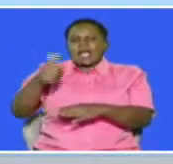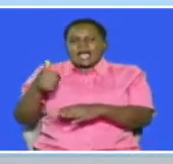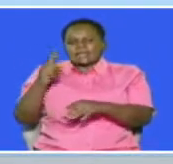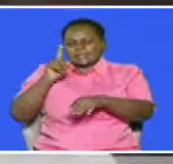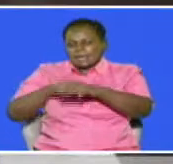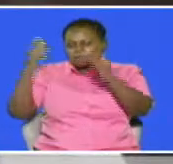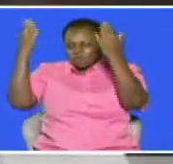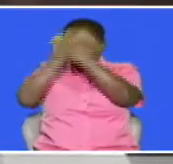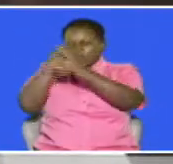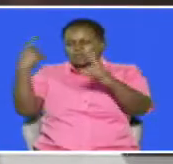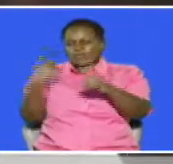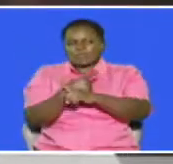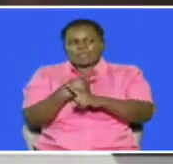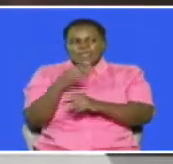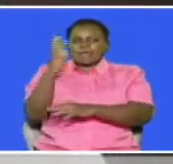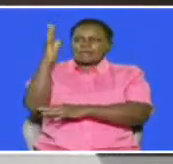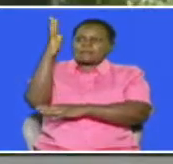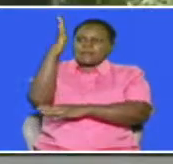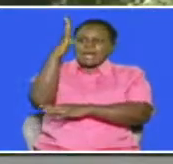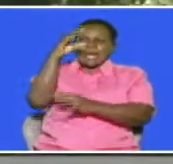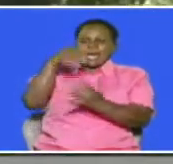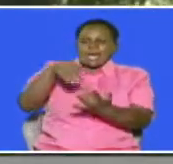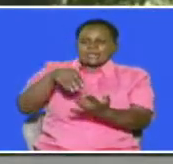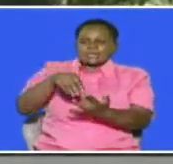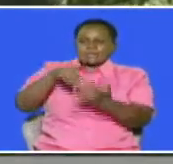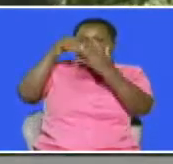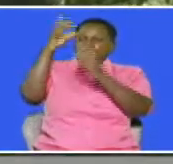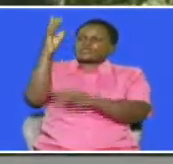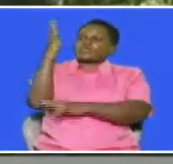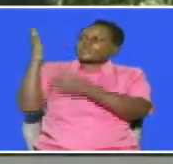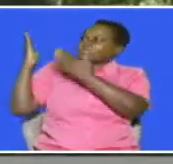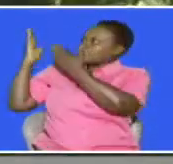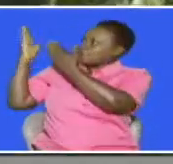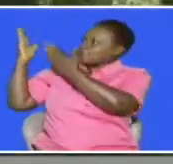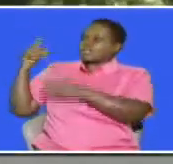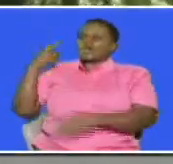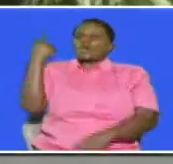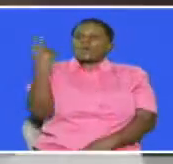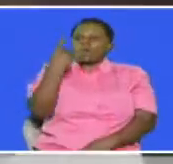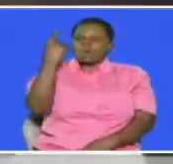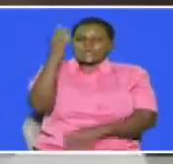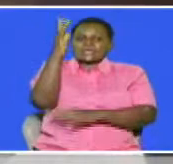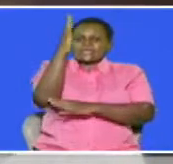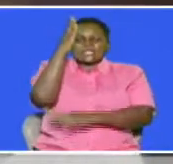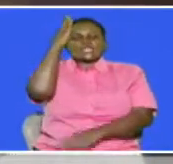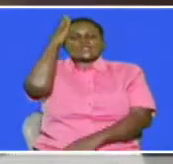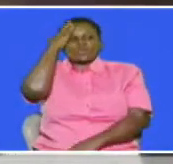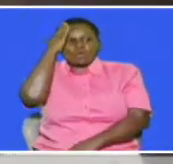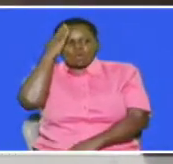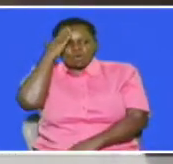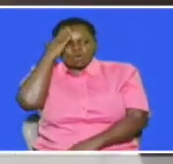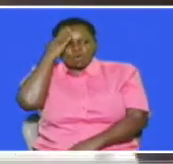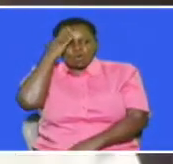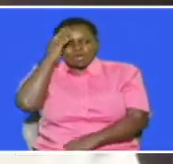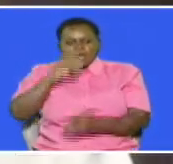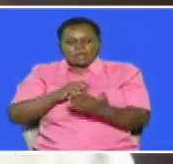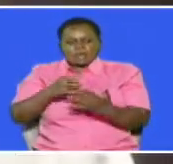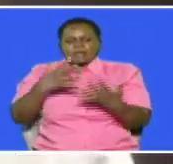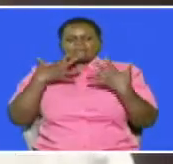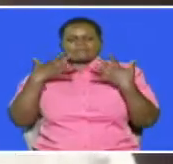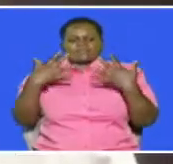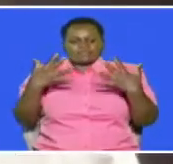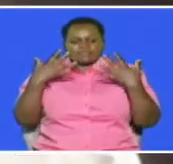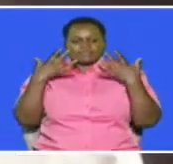at night. Piper tree is a unique tree. This is the only tree known that emits